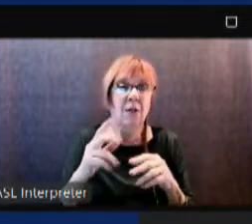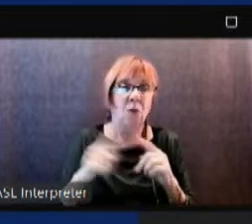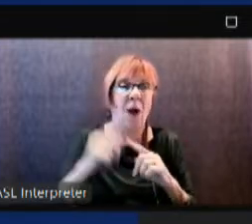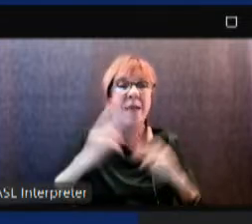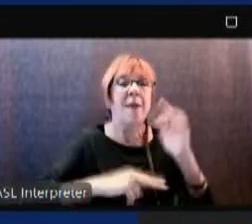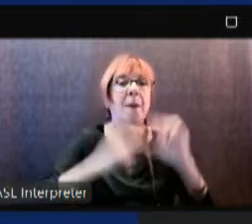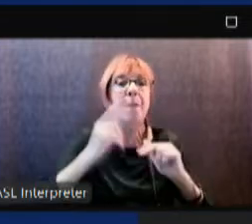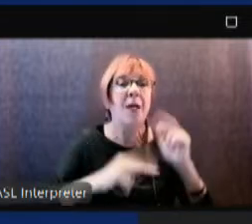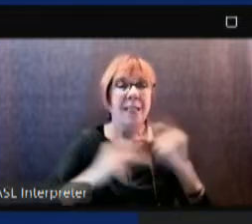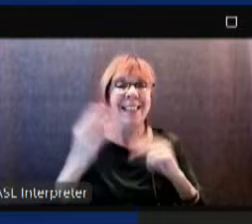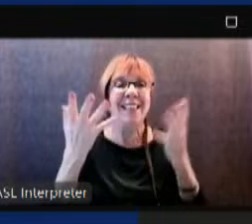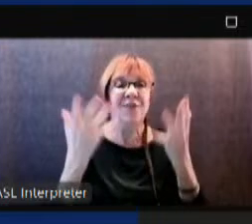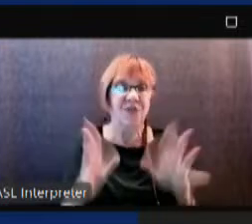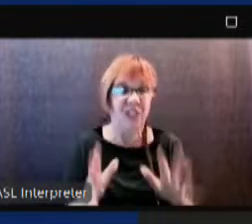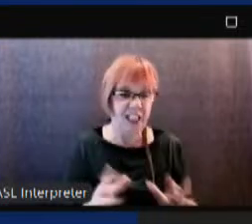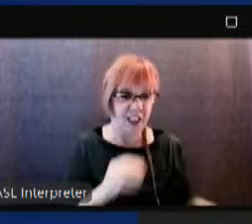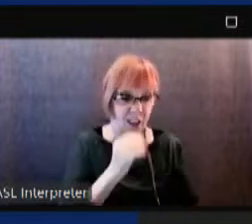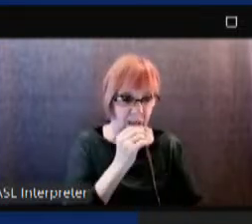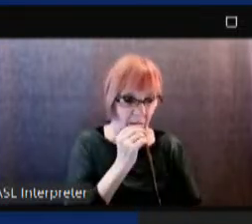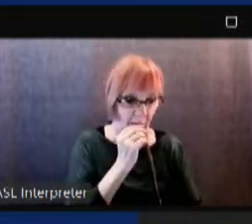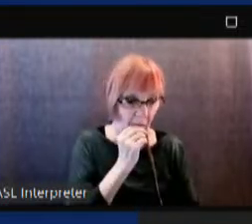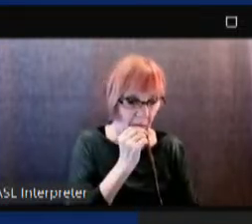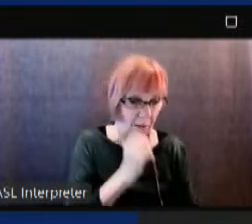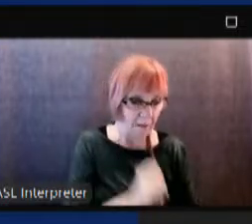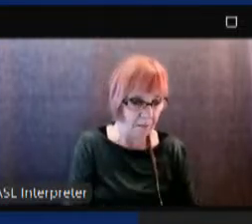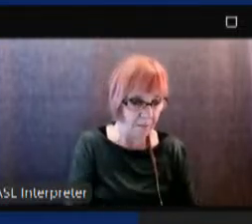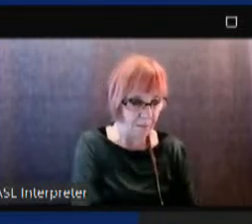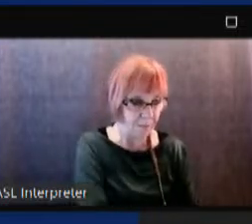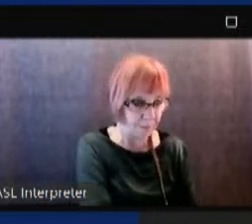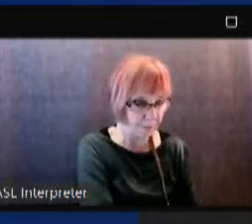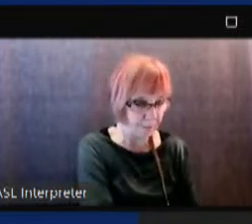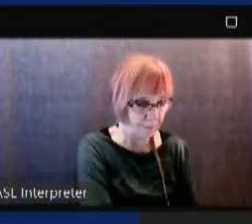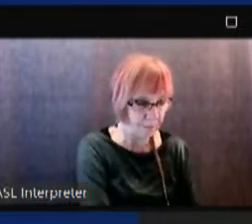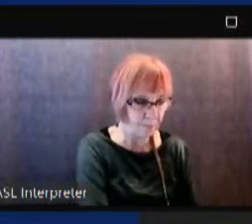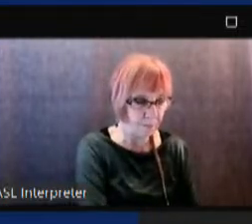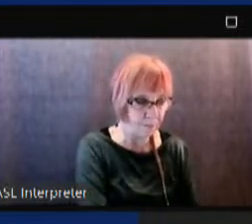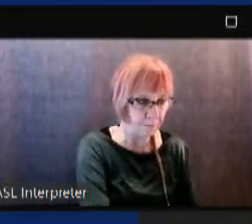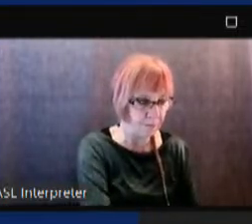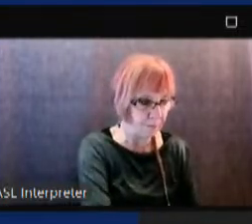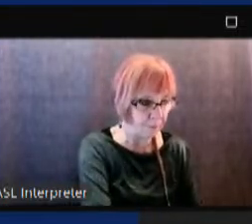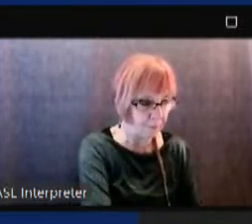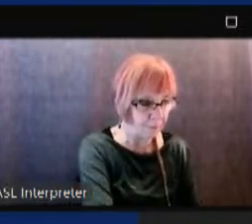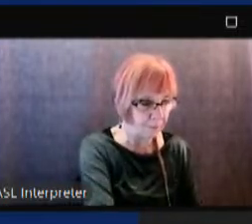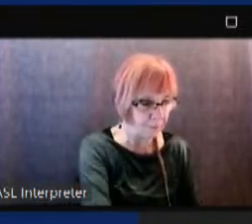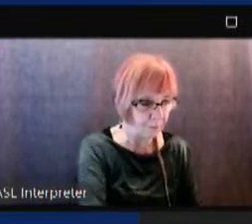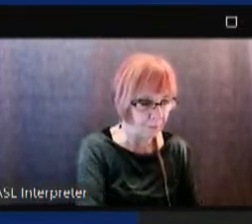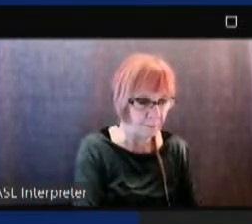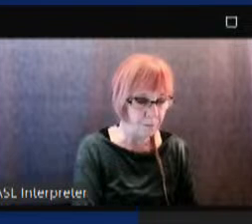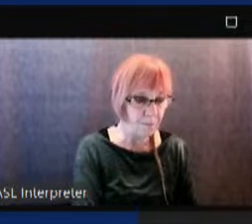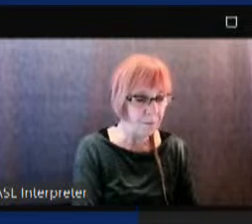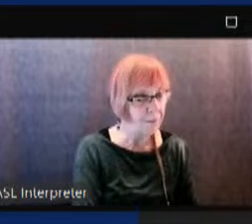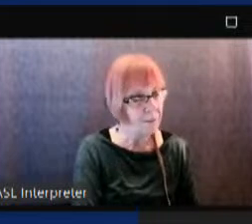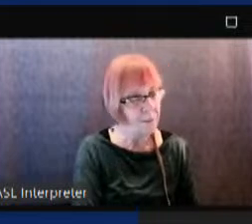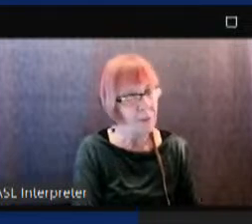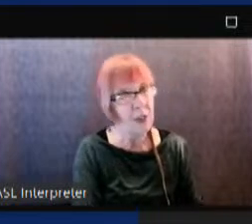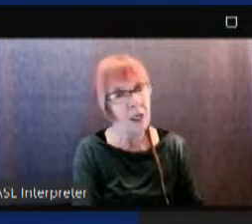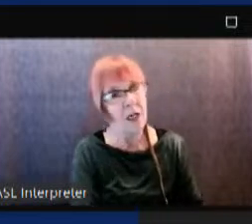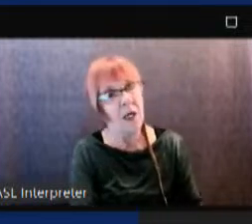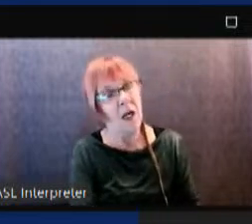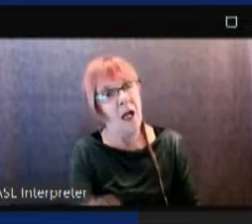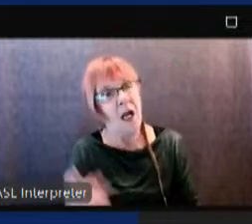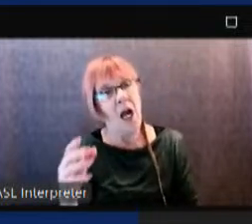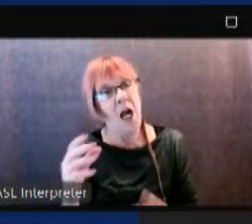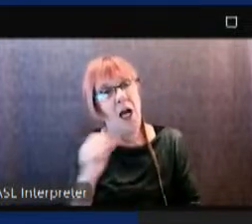Thank you both. This question is also for Public Works, but there may be a public health component to it. Debris